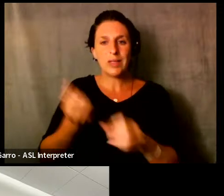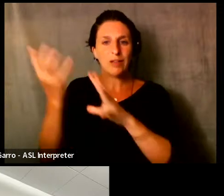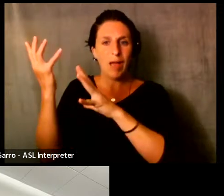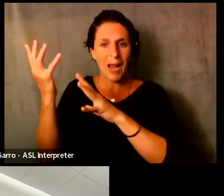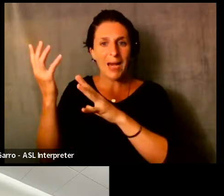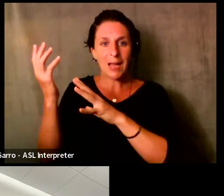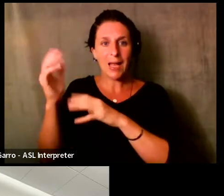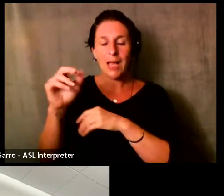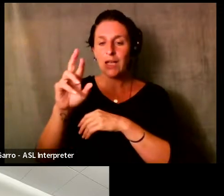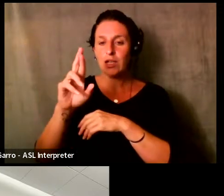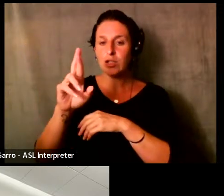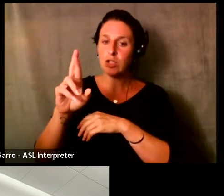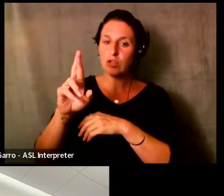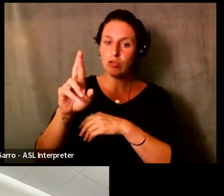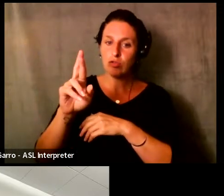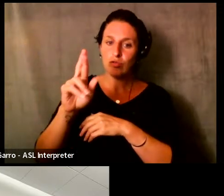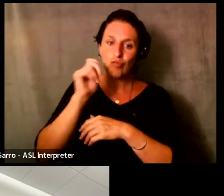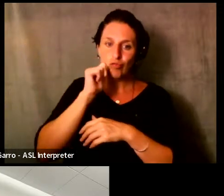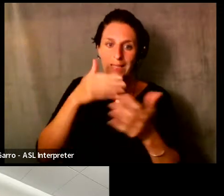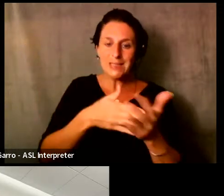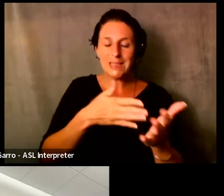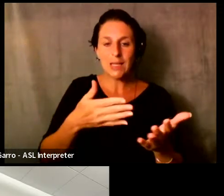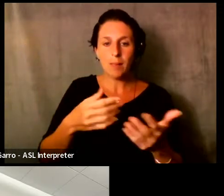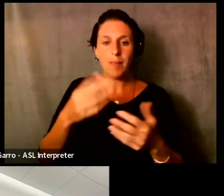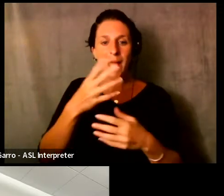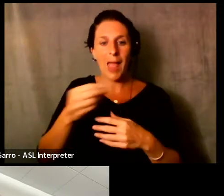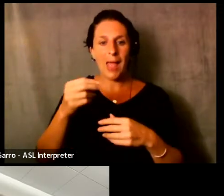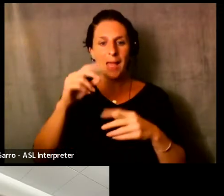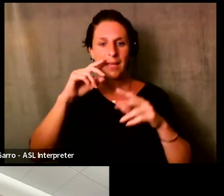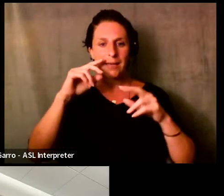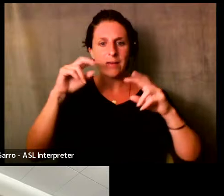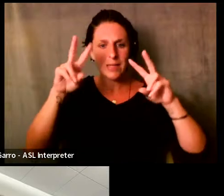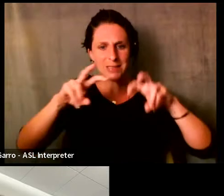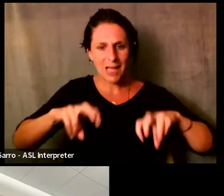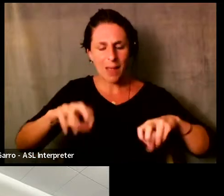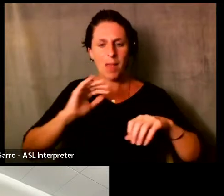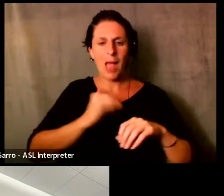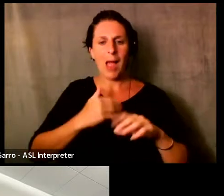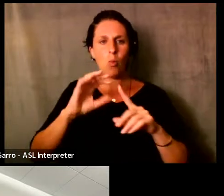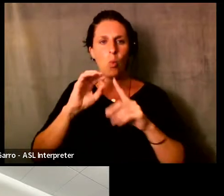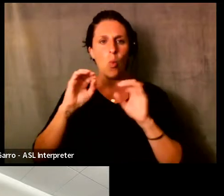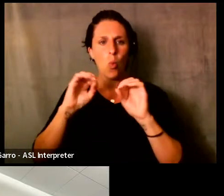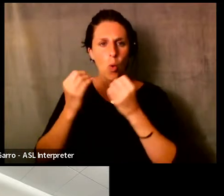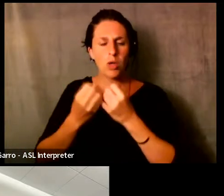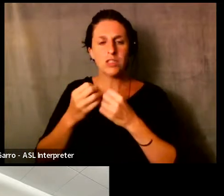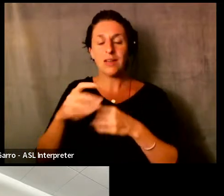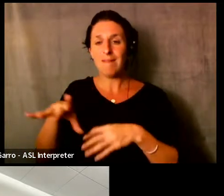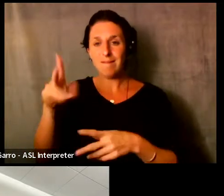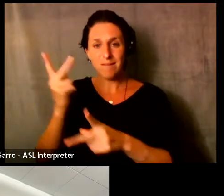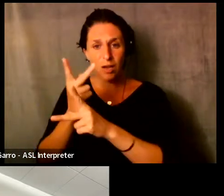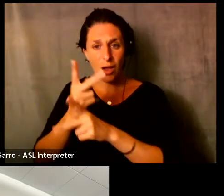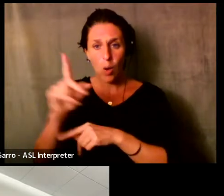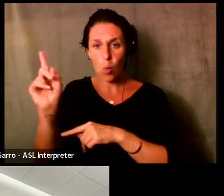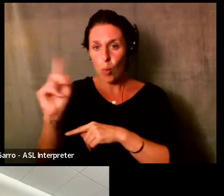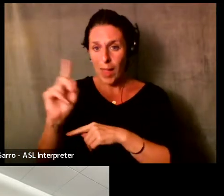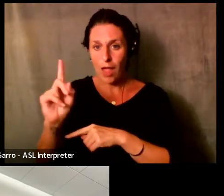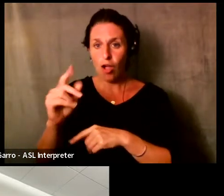racism and to examine our organization and find where it exists and make sure that